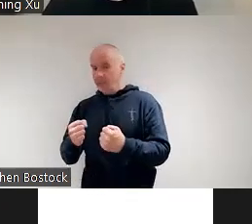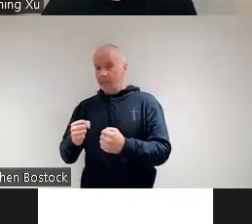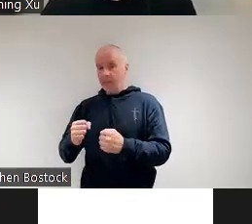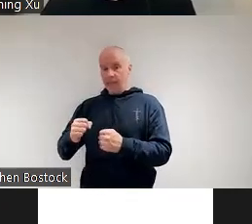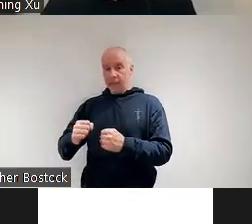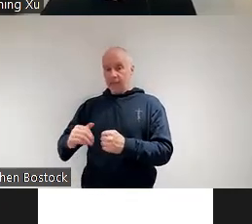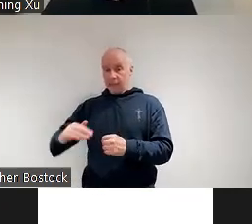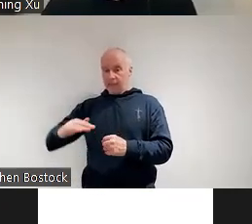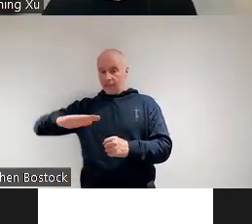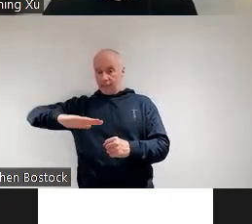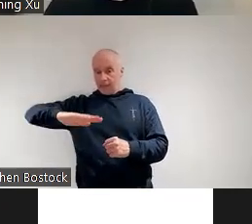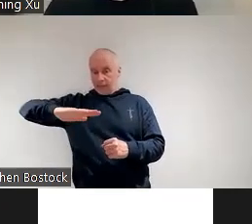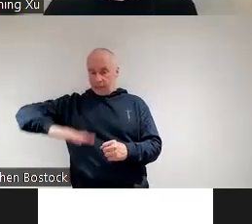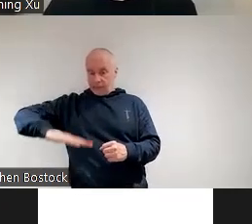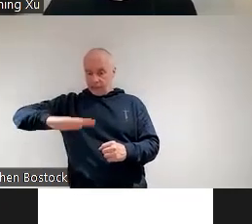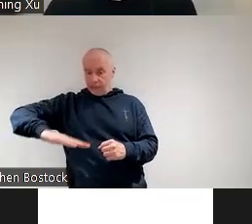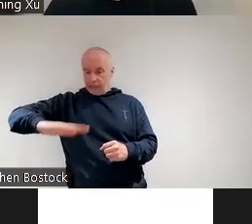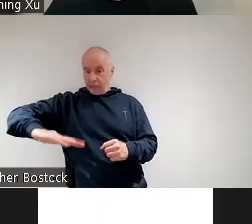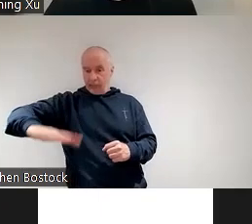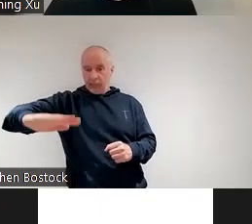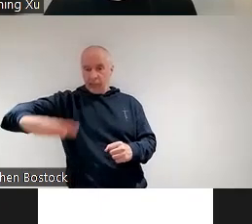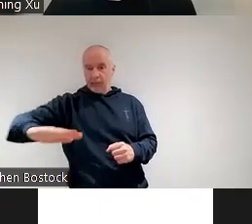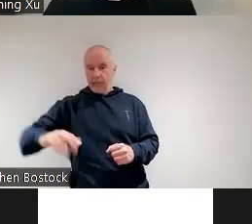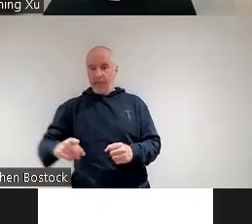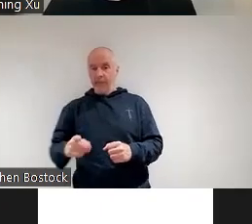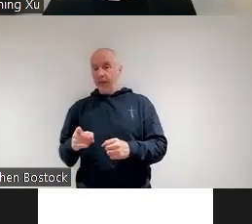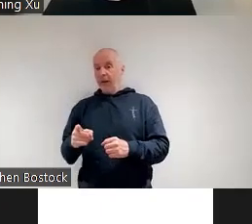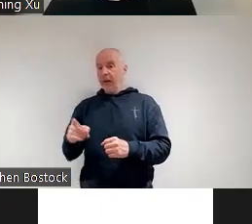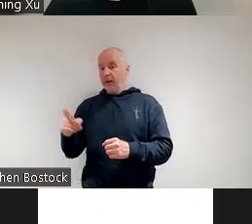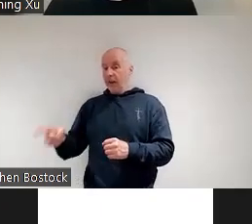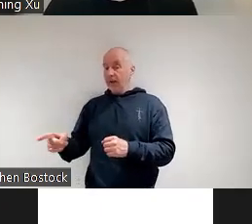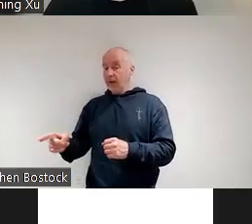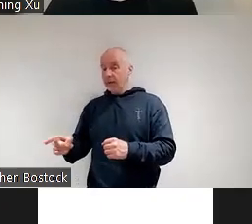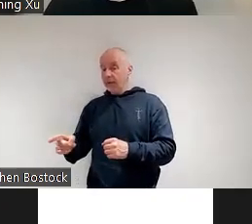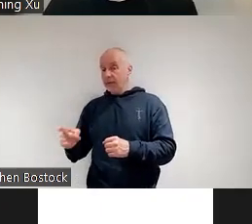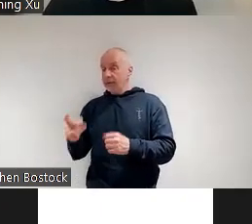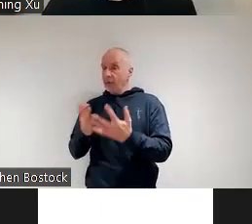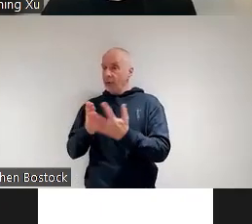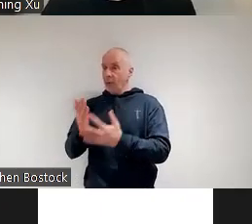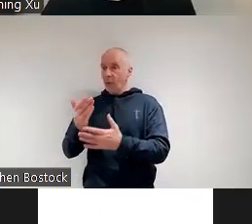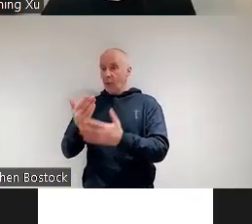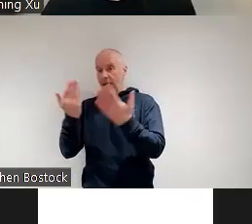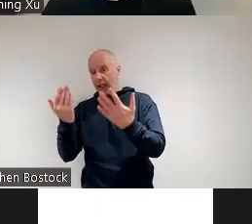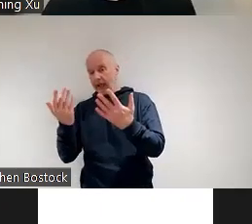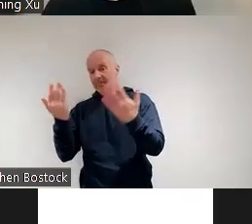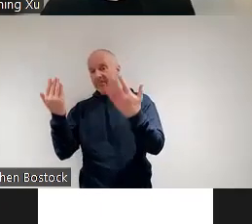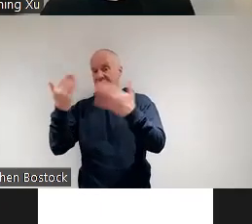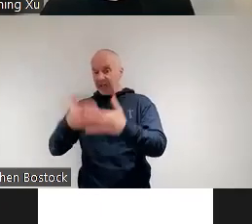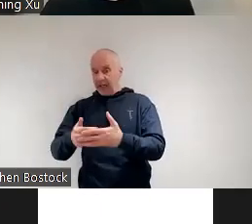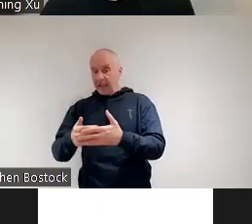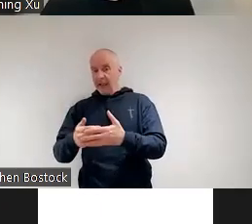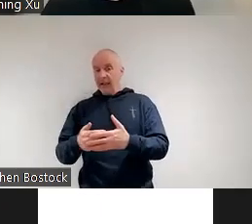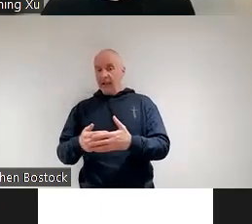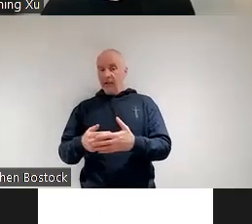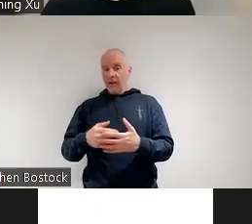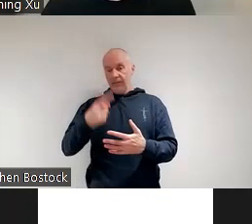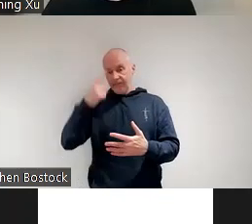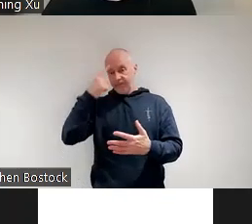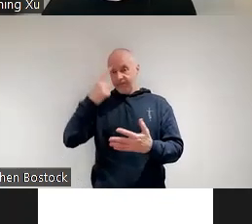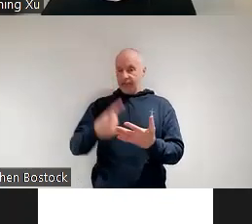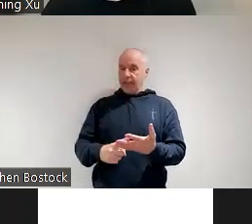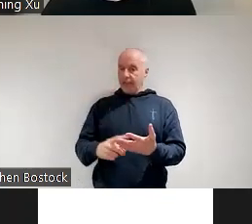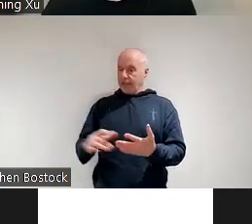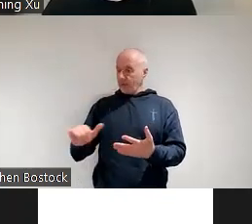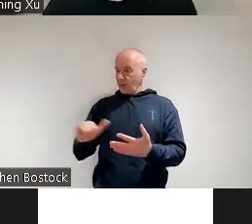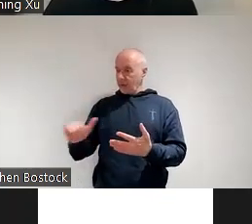And then over the nighttime or during daytime even, if you want to decide that which vehicle you